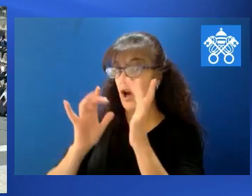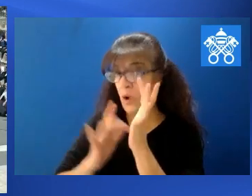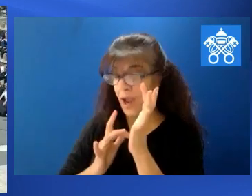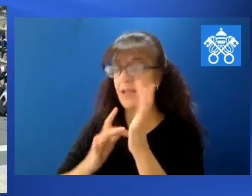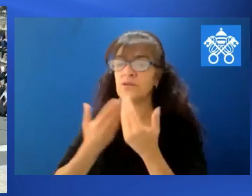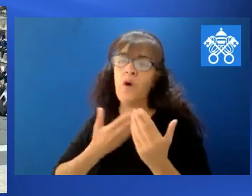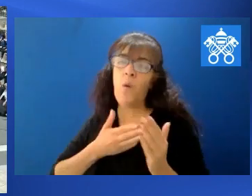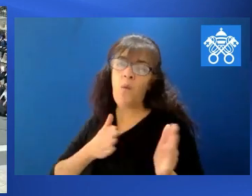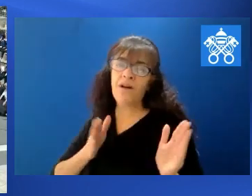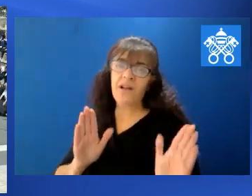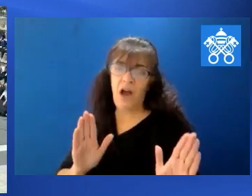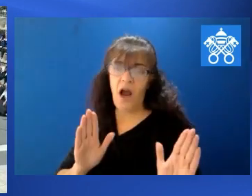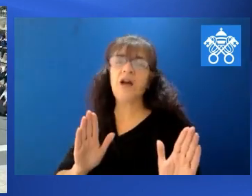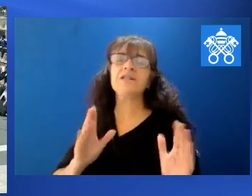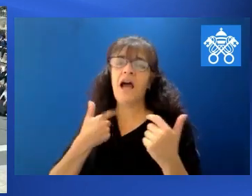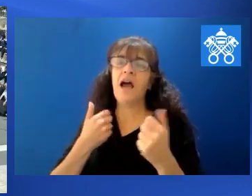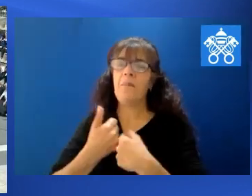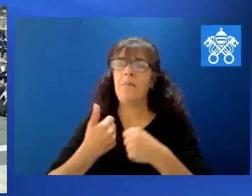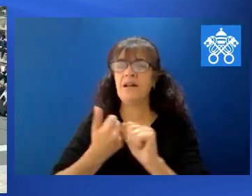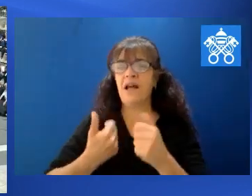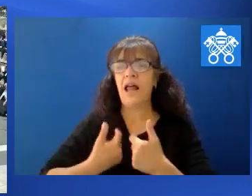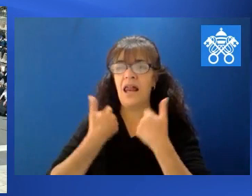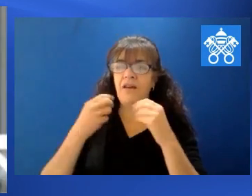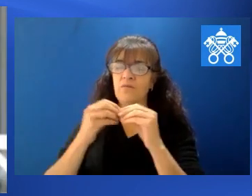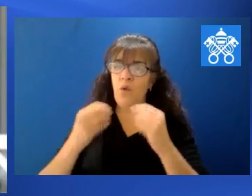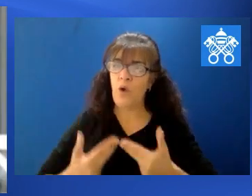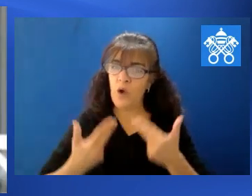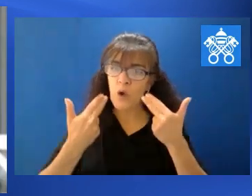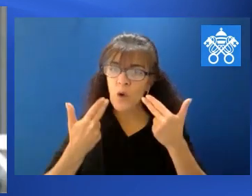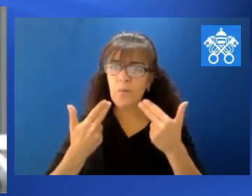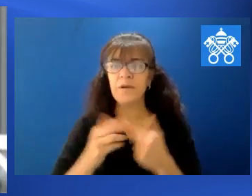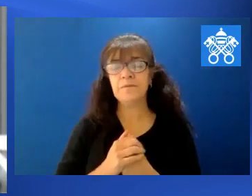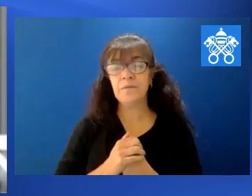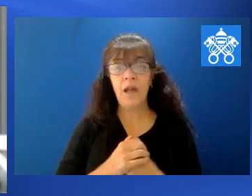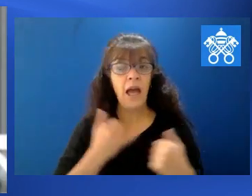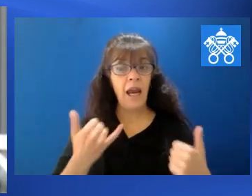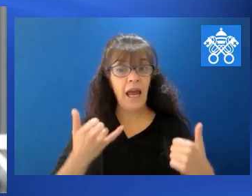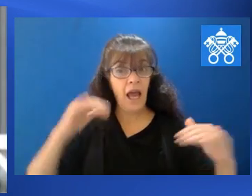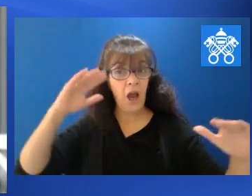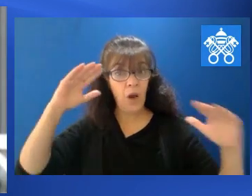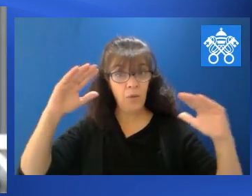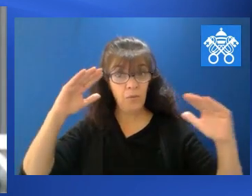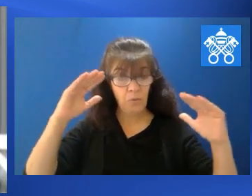makes our lives more human. And Pope Francis greets the Polish-speaking faithful.